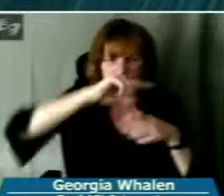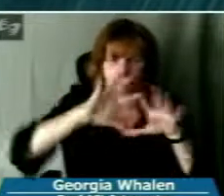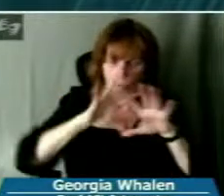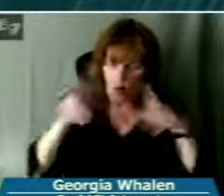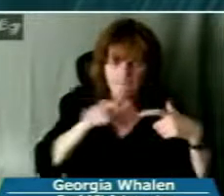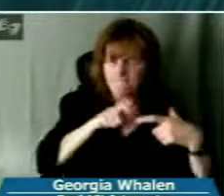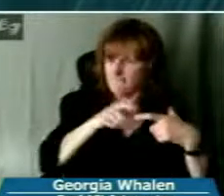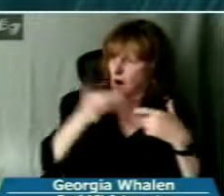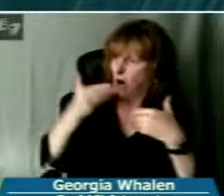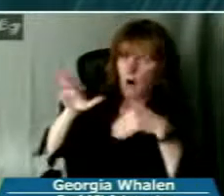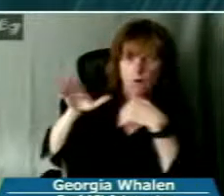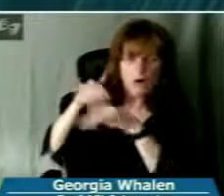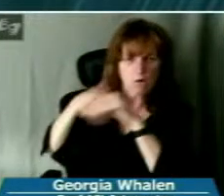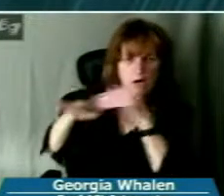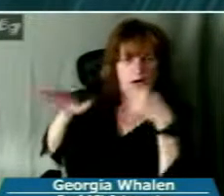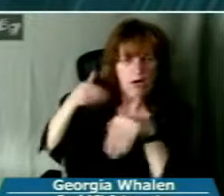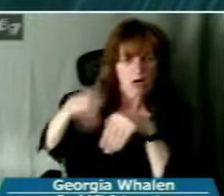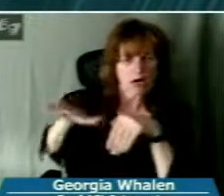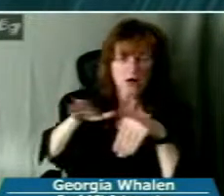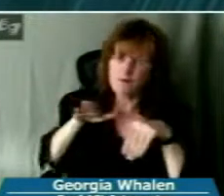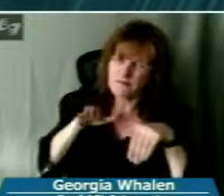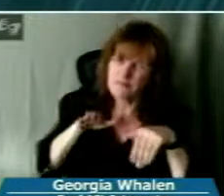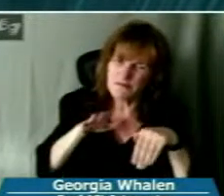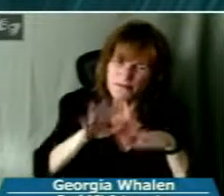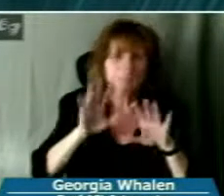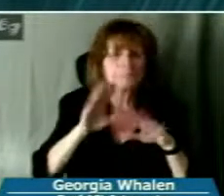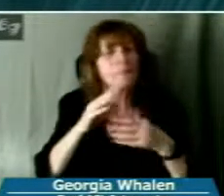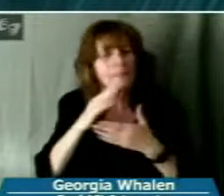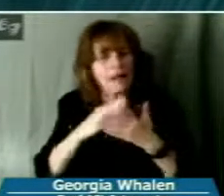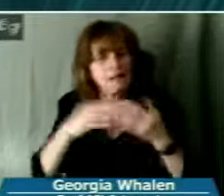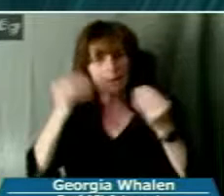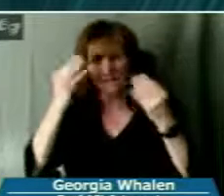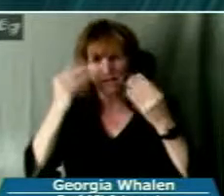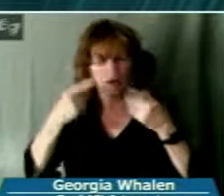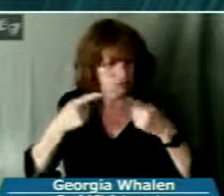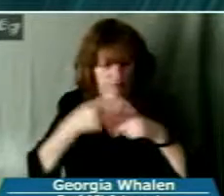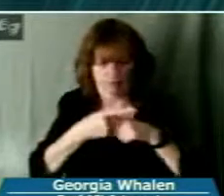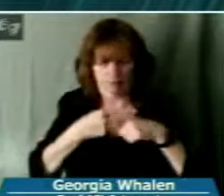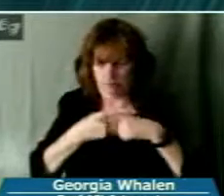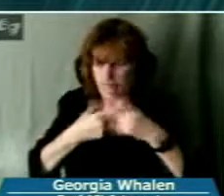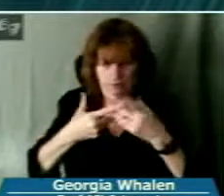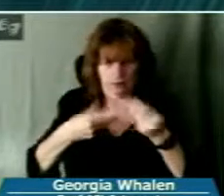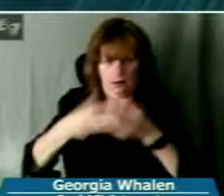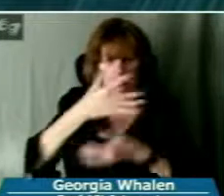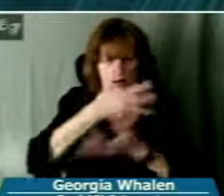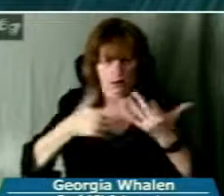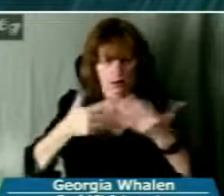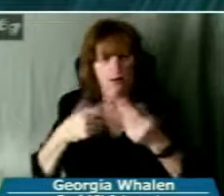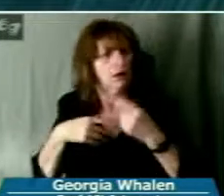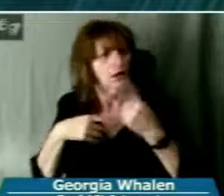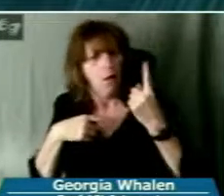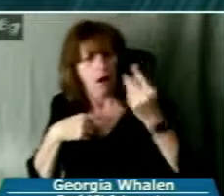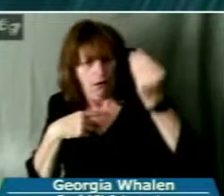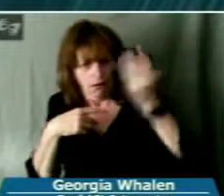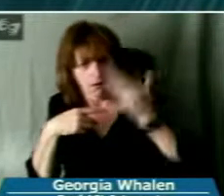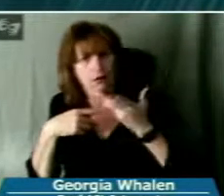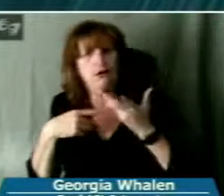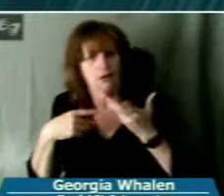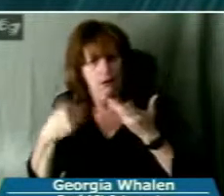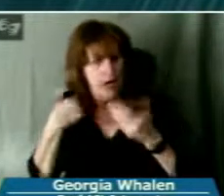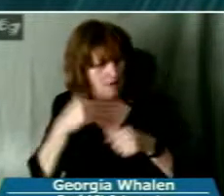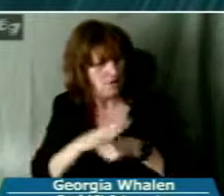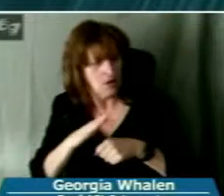conflicting information was provided. At one stage, it was enough PPE was there. And then, of course, we found out there wasn't. Quickly, we were able to find